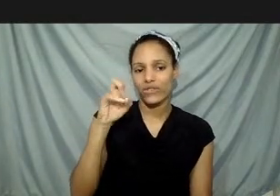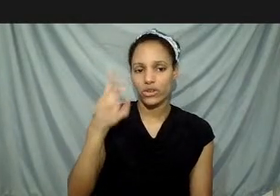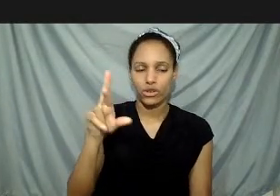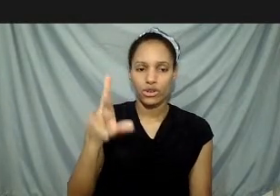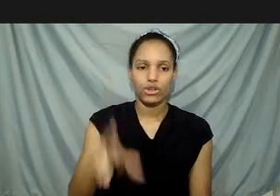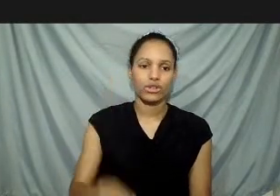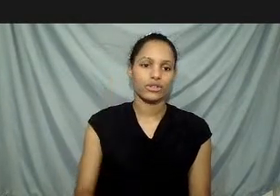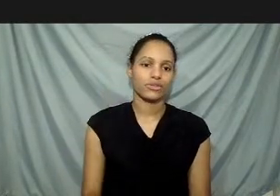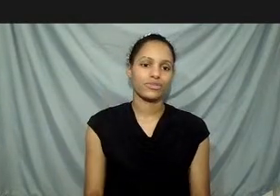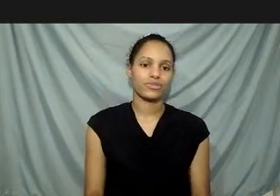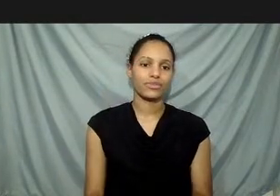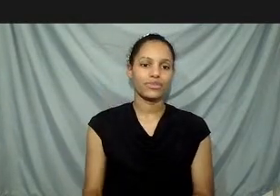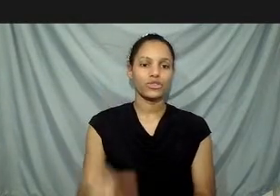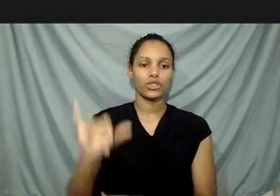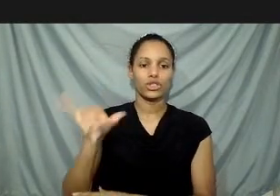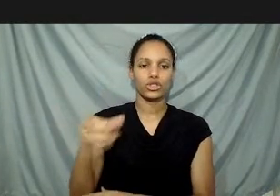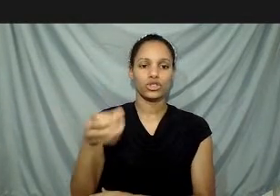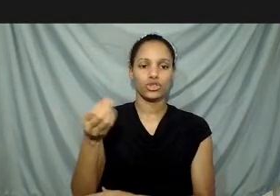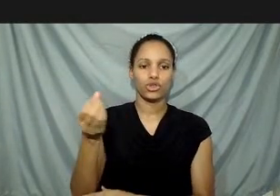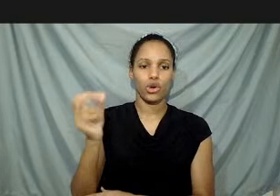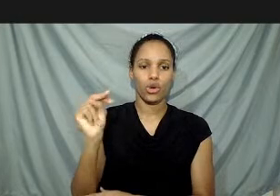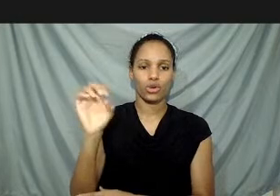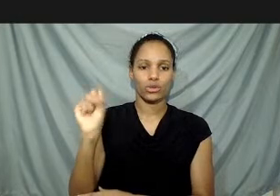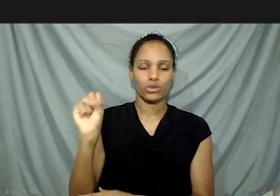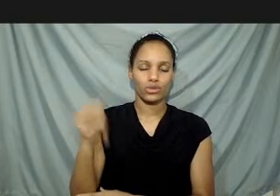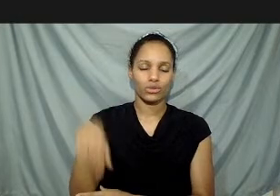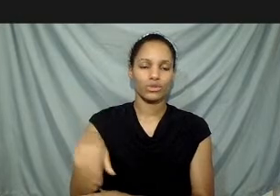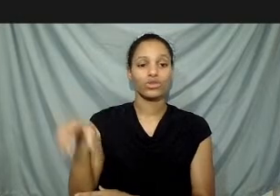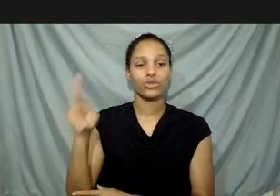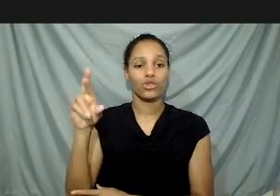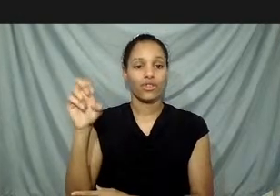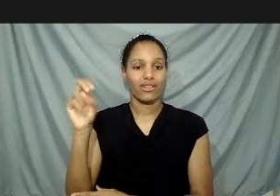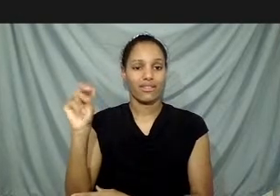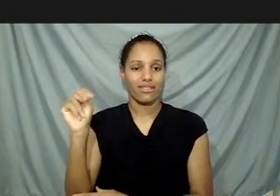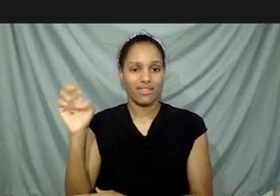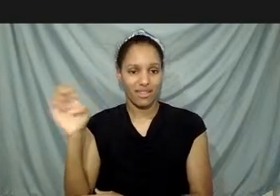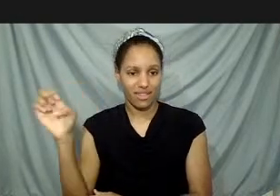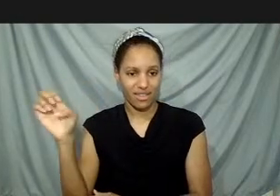Ware, A.K. Jones, you're here. Renee Redding Jones.